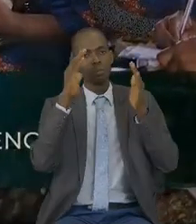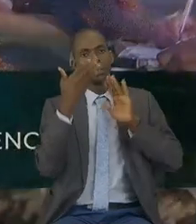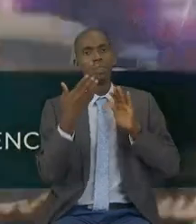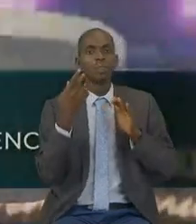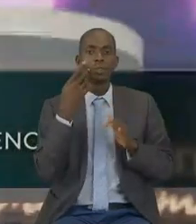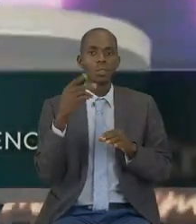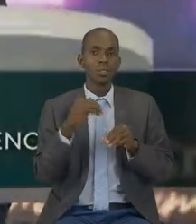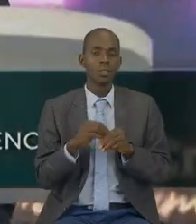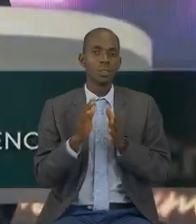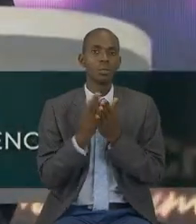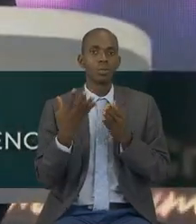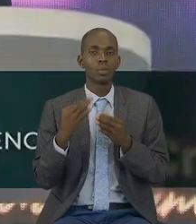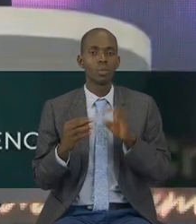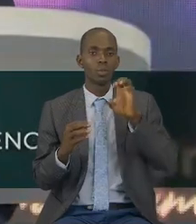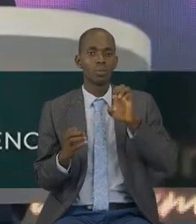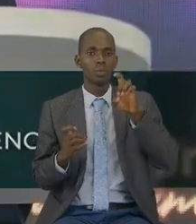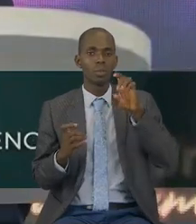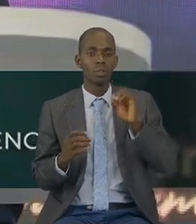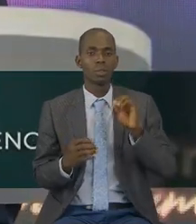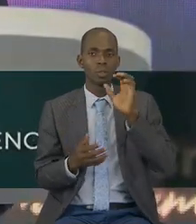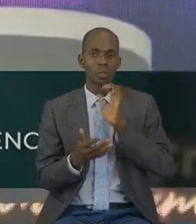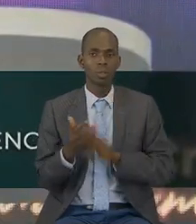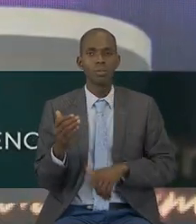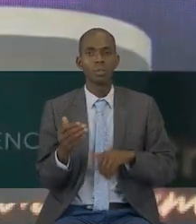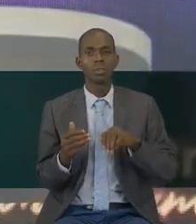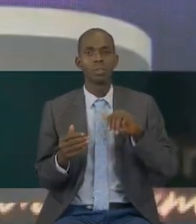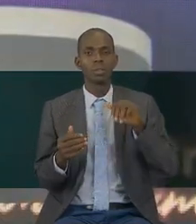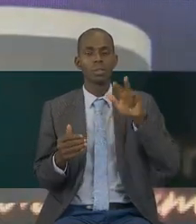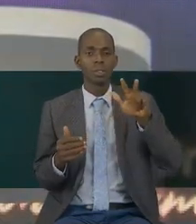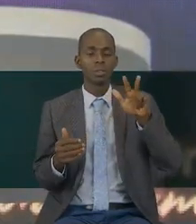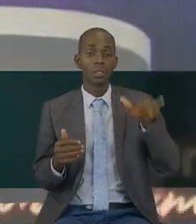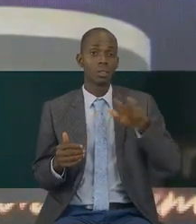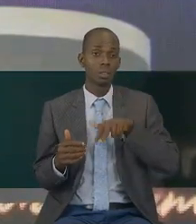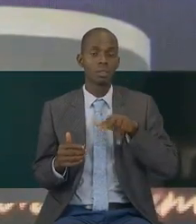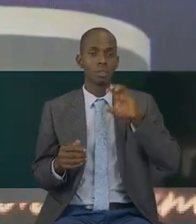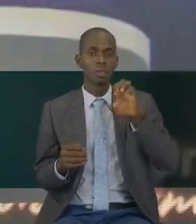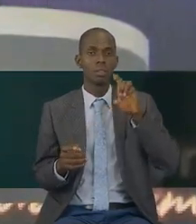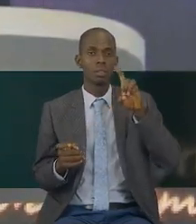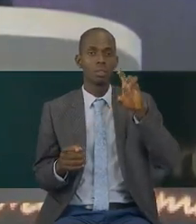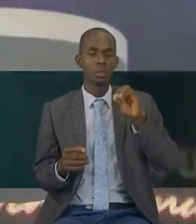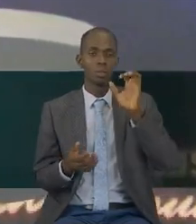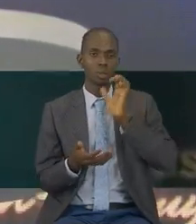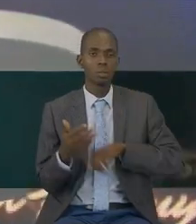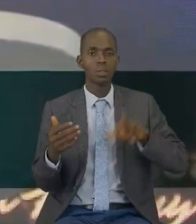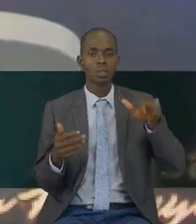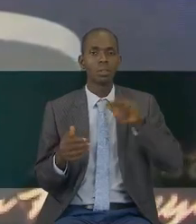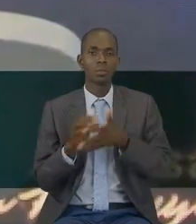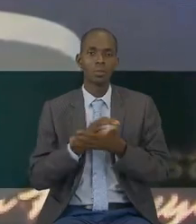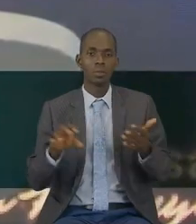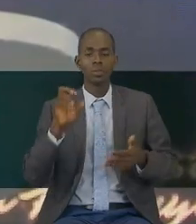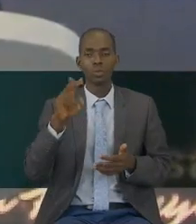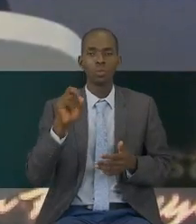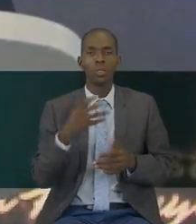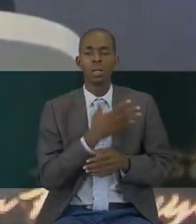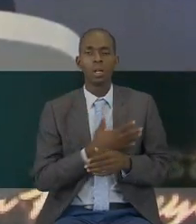to Exodus and we're looking at chapter 33. We're reading from verse 12. And Moses said unto